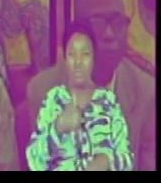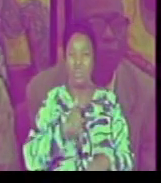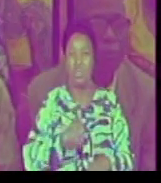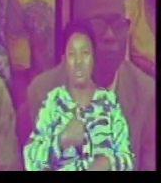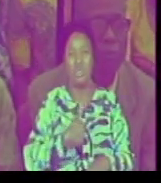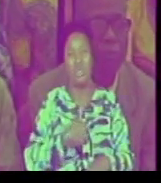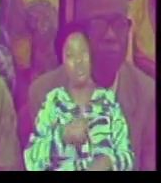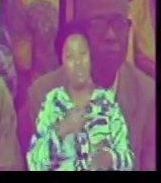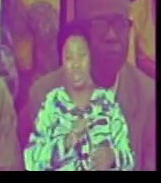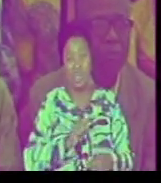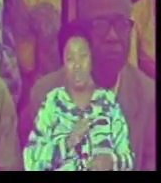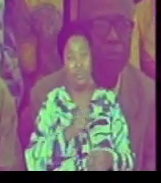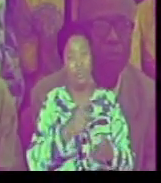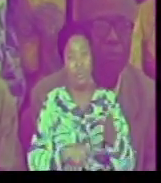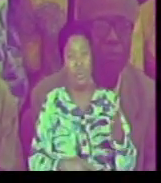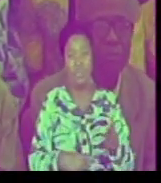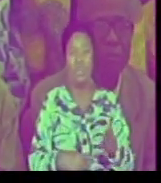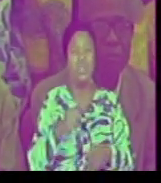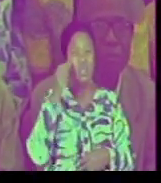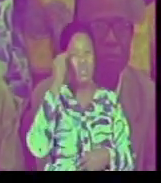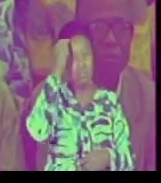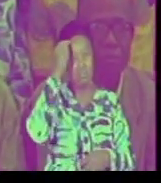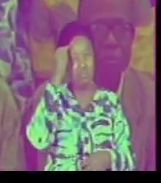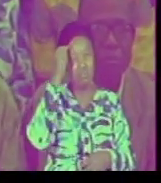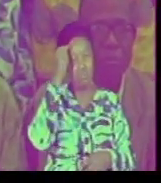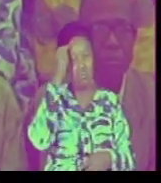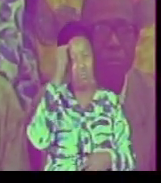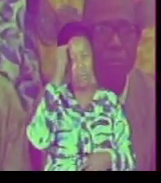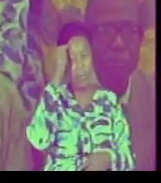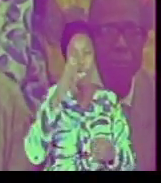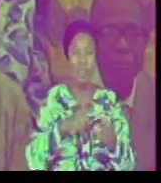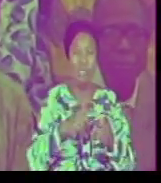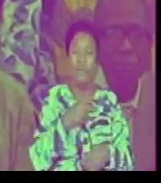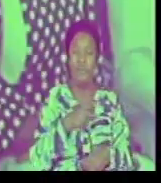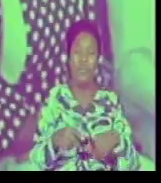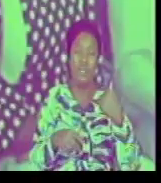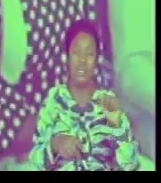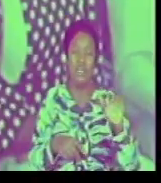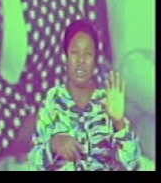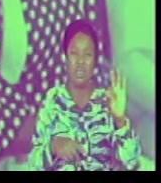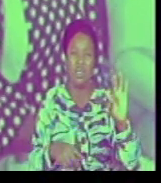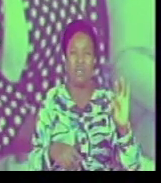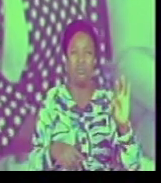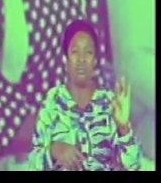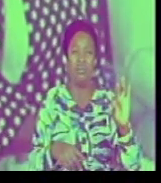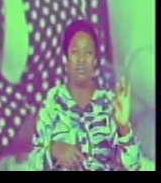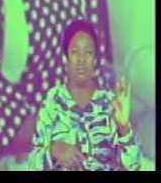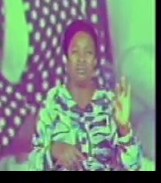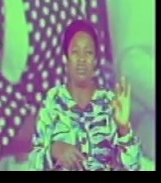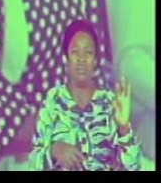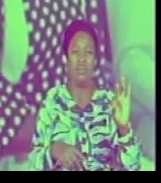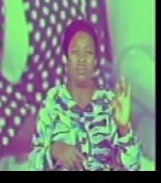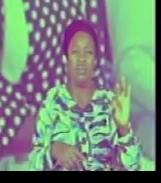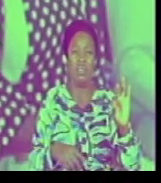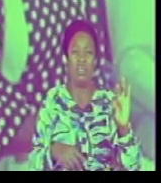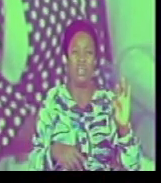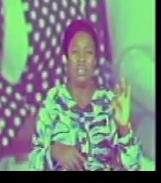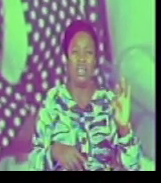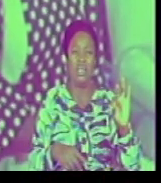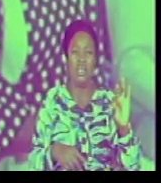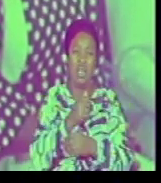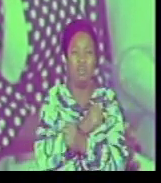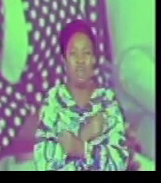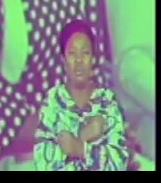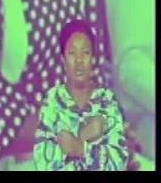19. Dearly beloved, avenge not yourselves, but rather give place unto